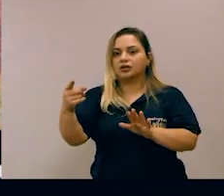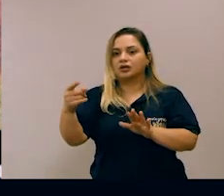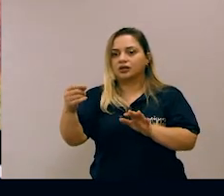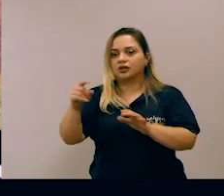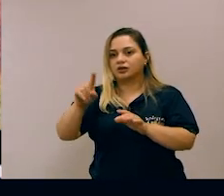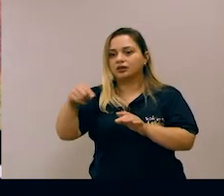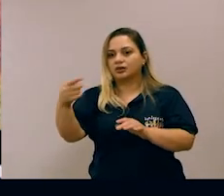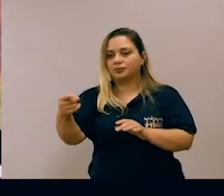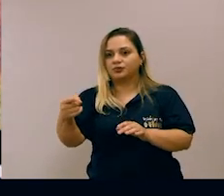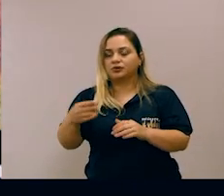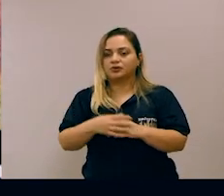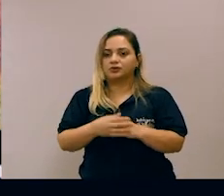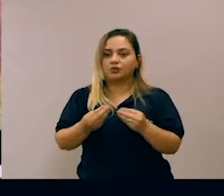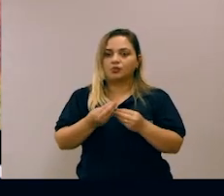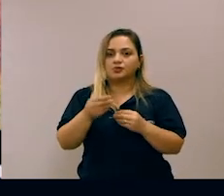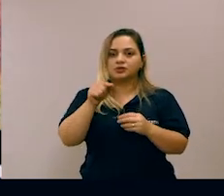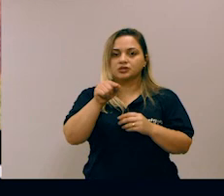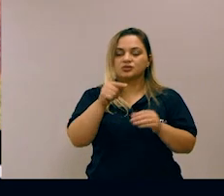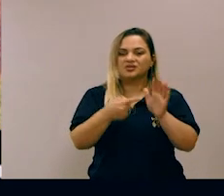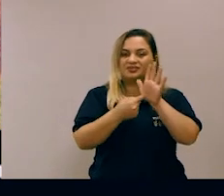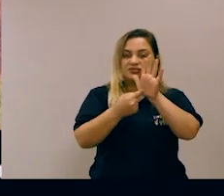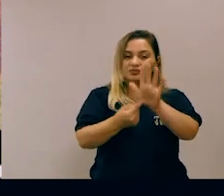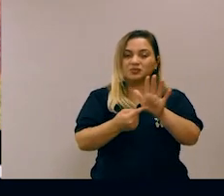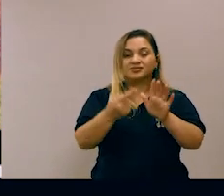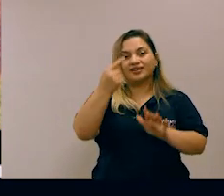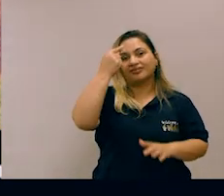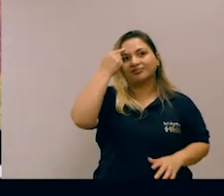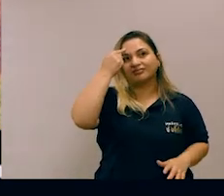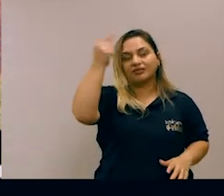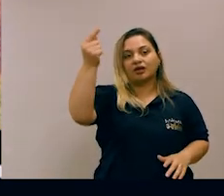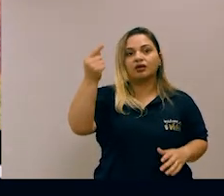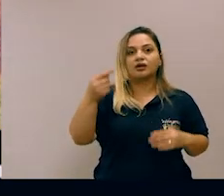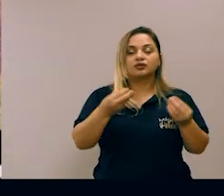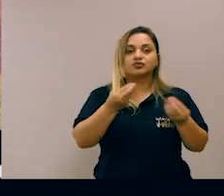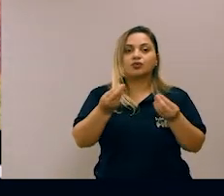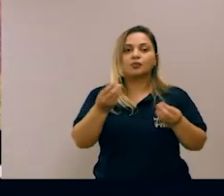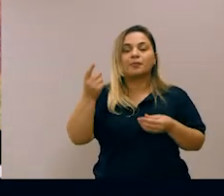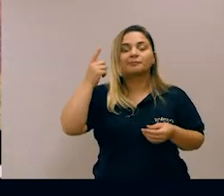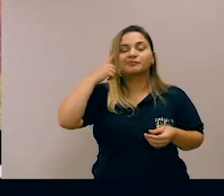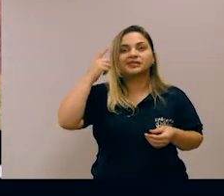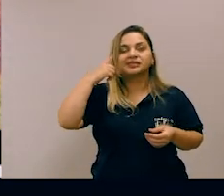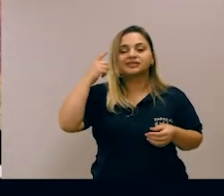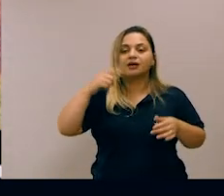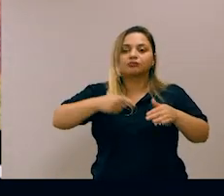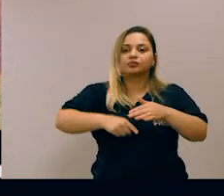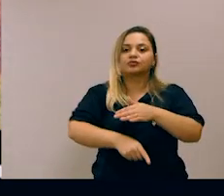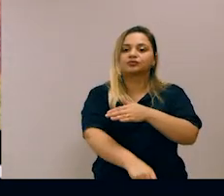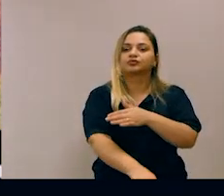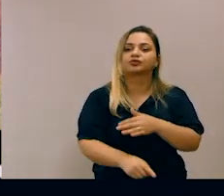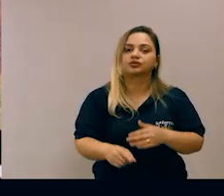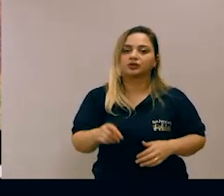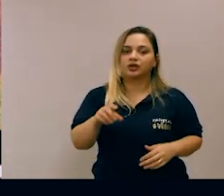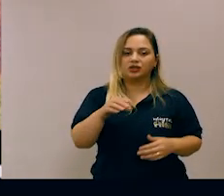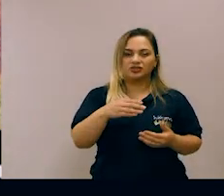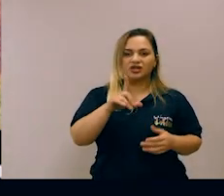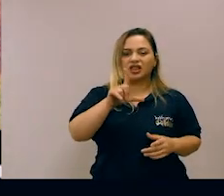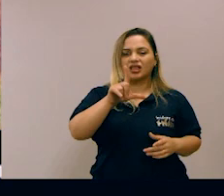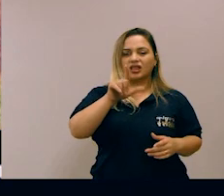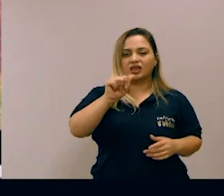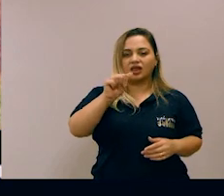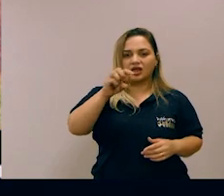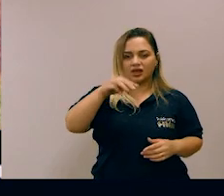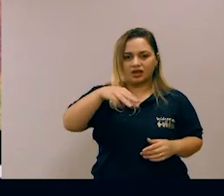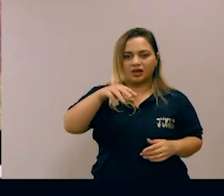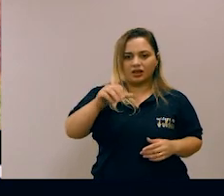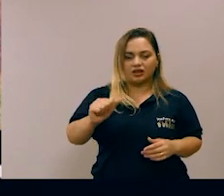reached by the tailing. So this is the before and after photograph. So this brings us the idea of thinking of the estimated